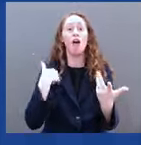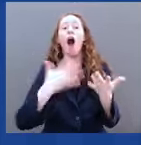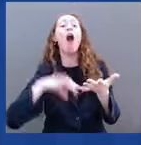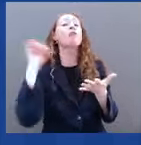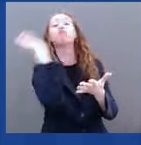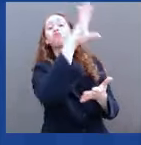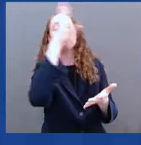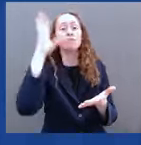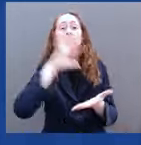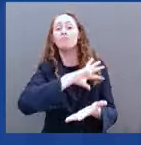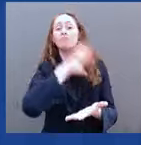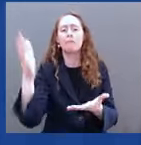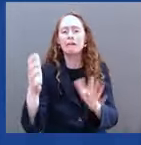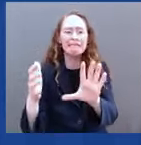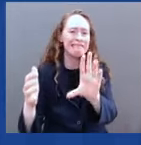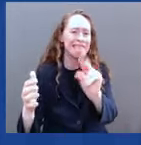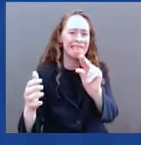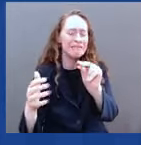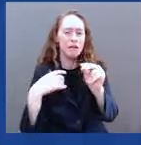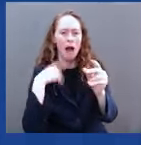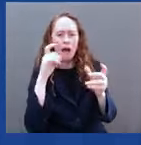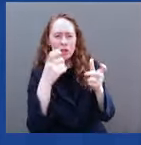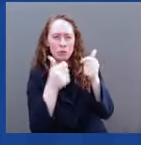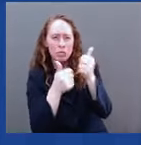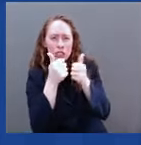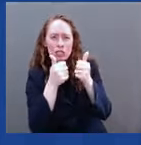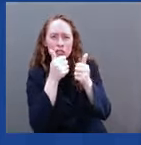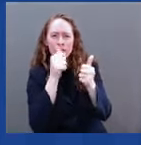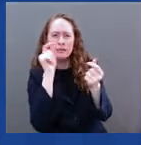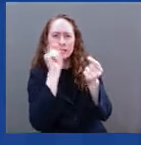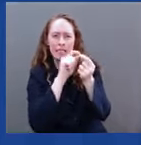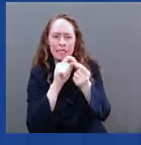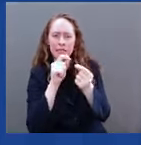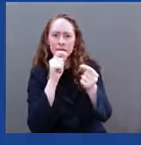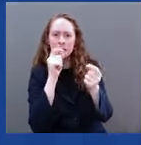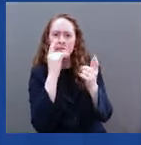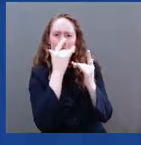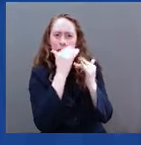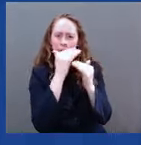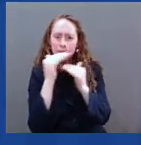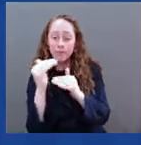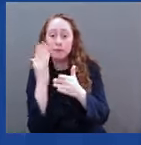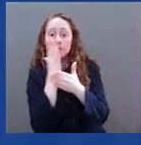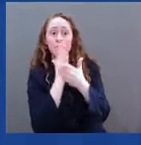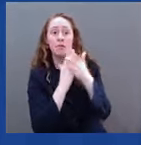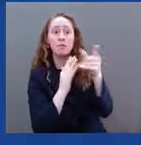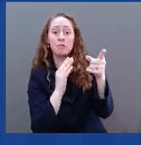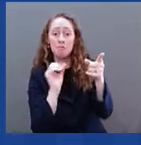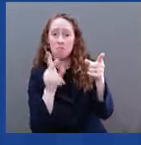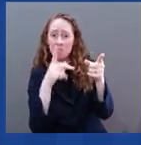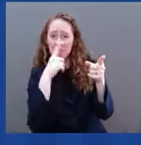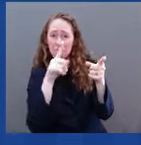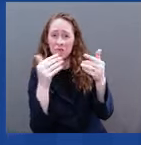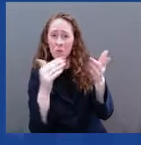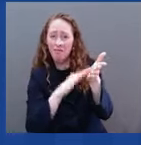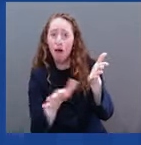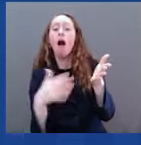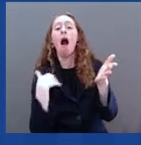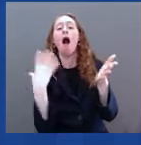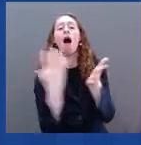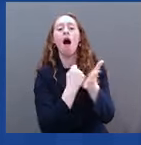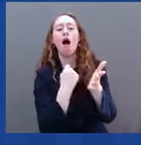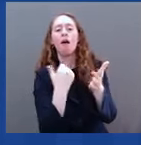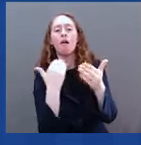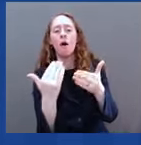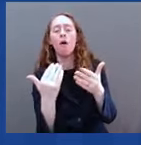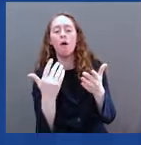friends what it would be, what it would take to help alleviate the concerns relative to food shortages. We also talked